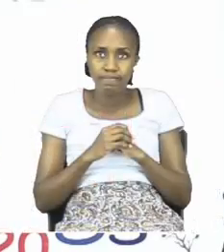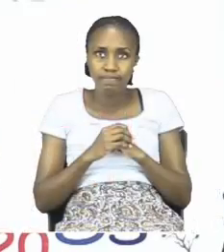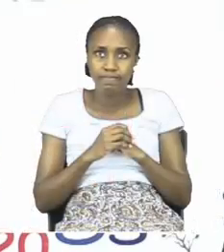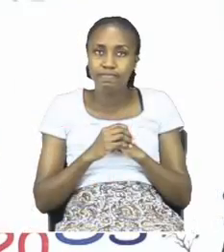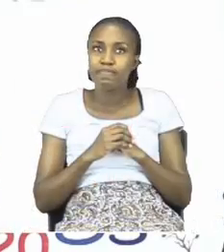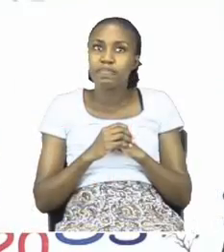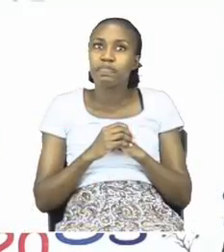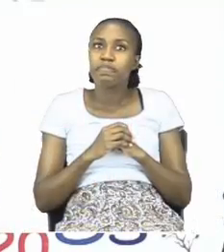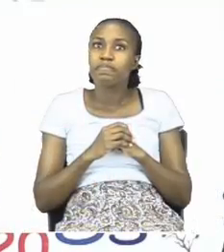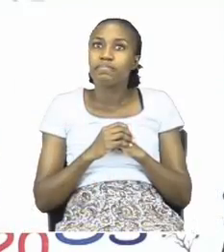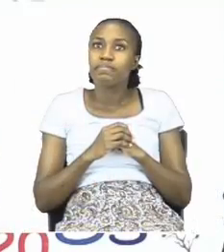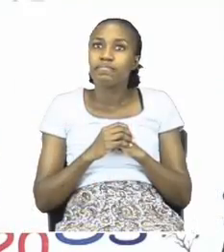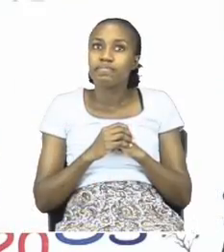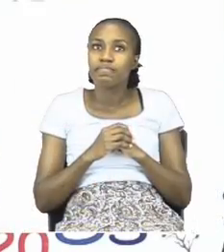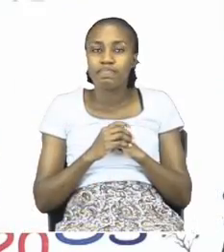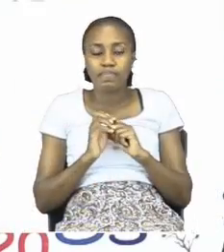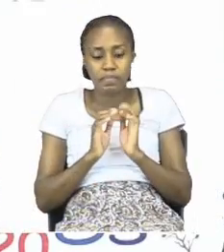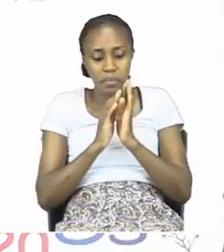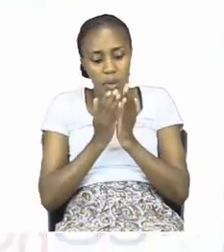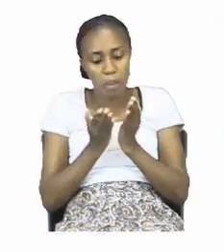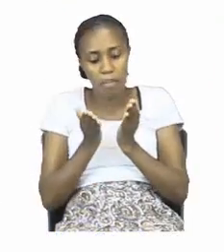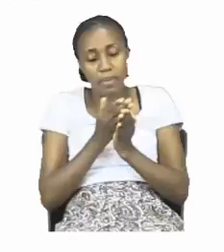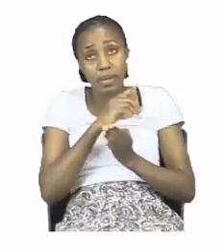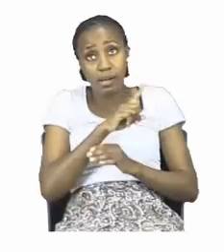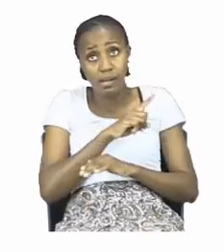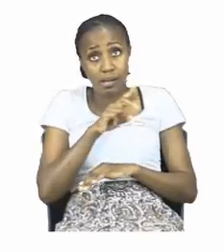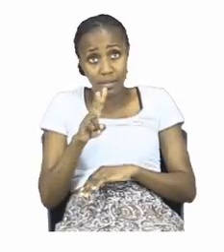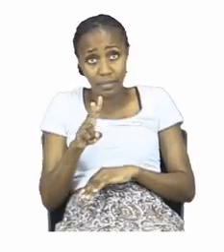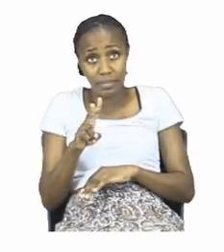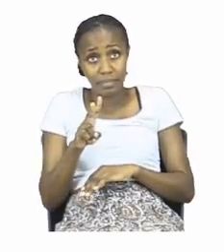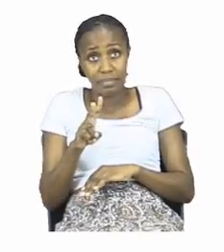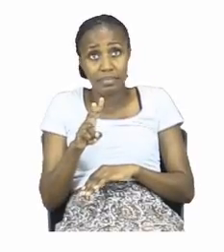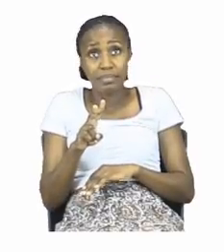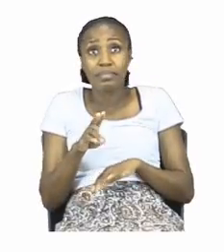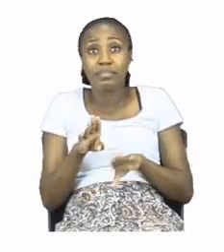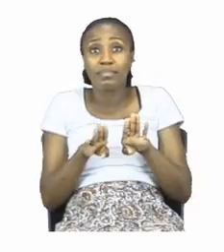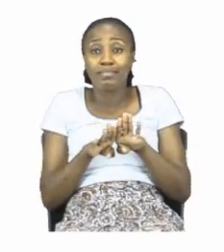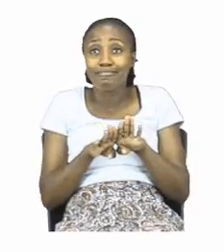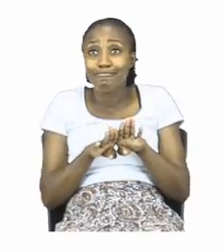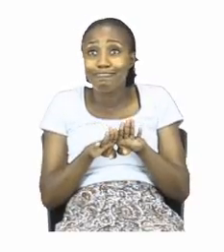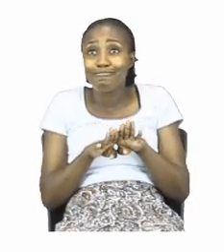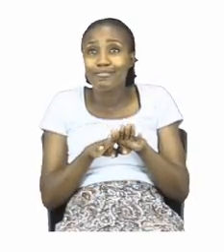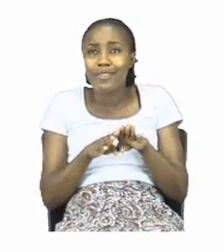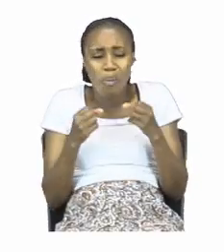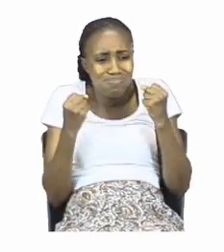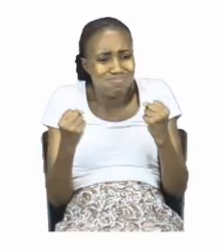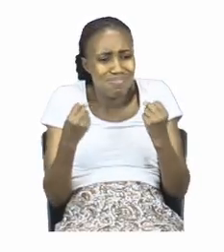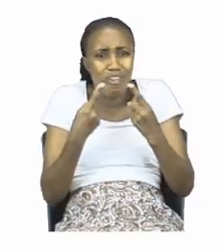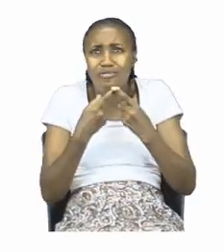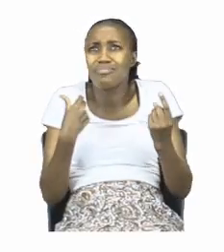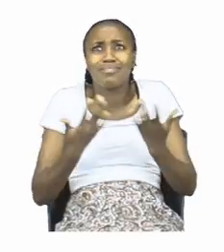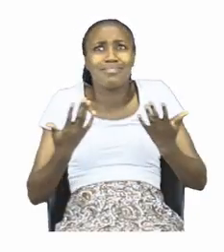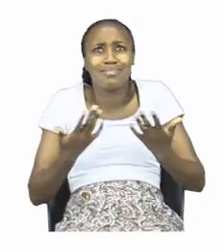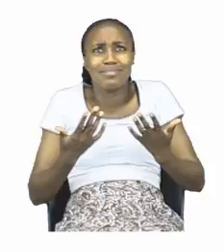Now, boys and girls, let us go to page 12. On page 12, we are going to be doing sources of energy.